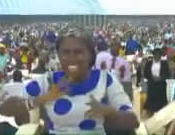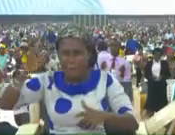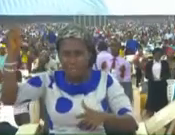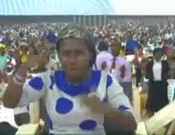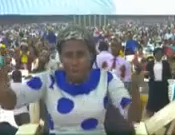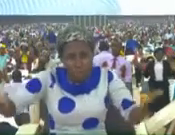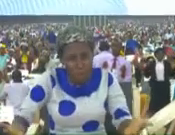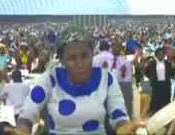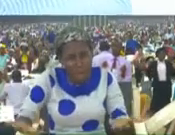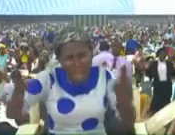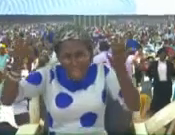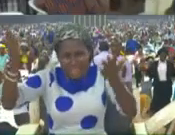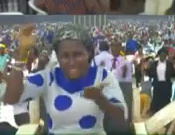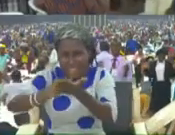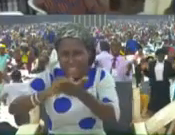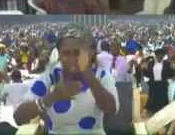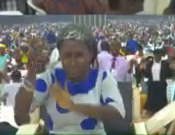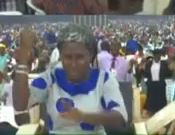again.